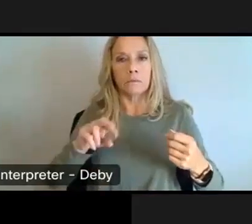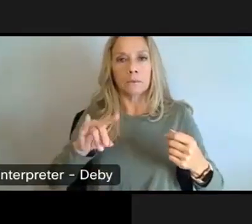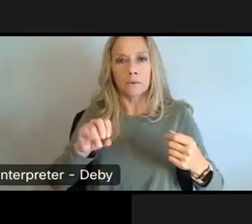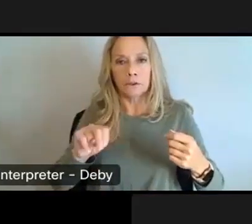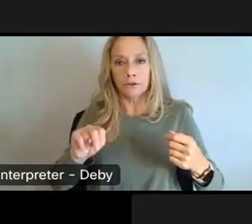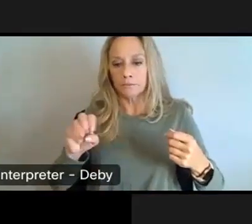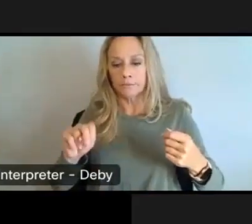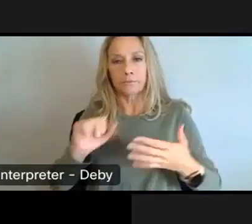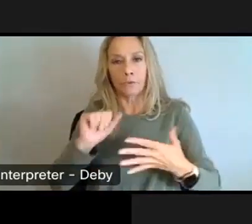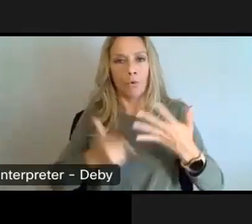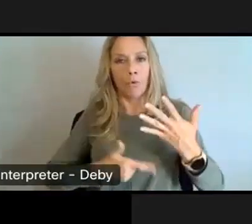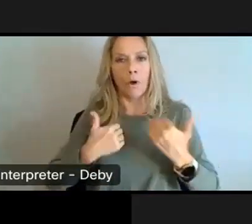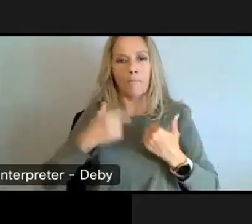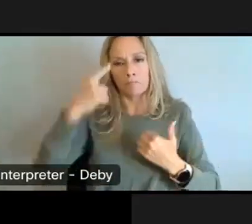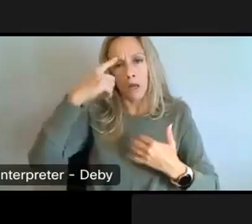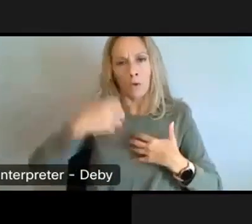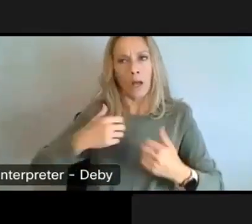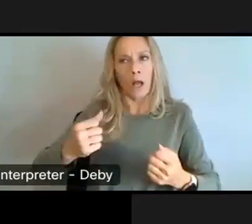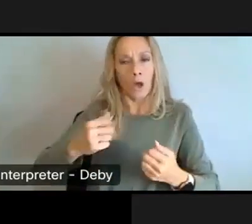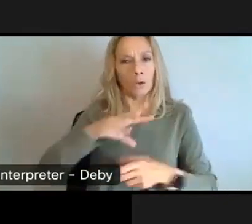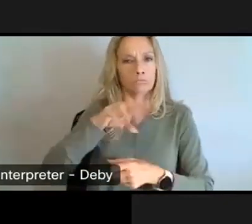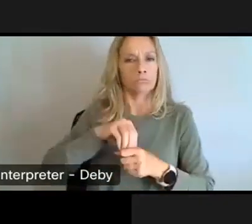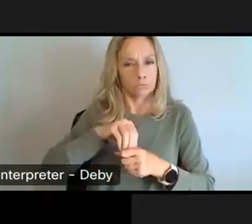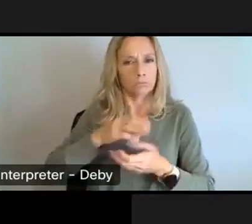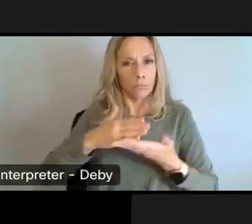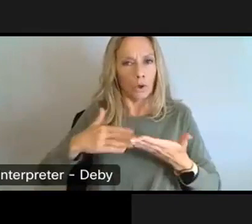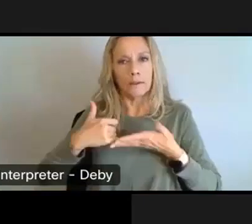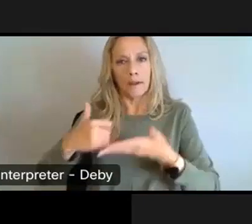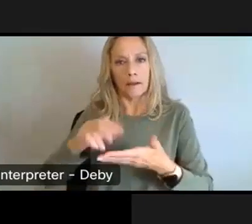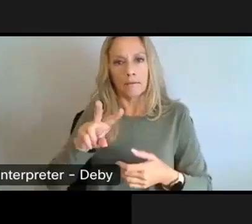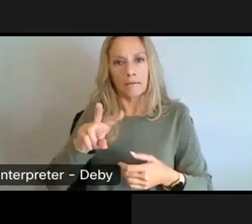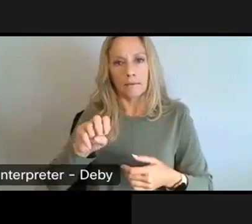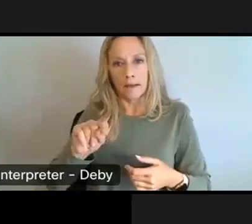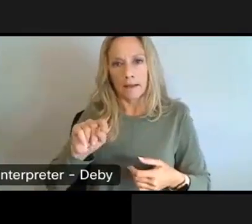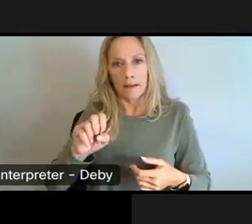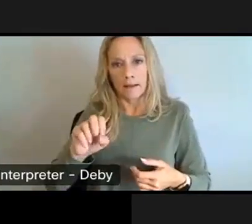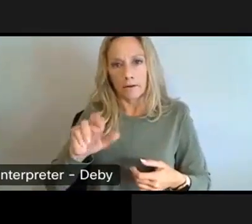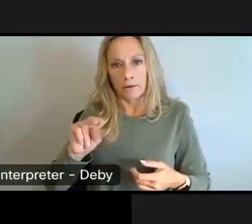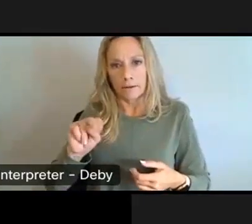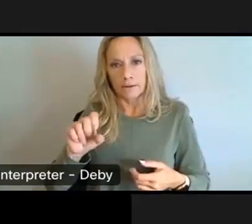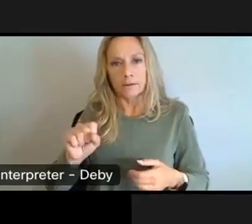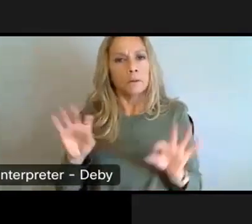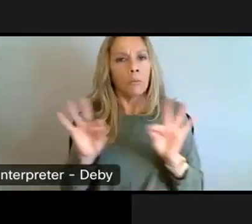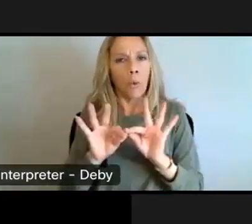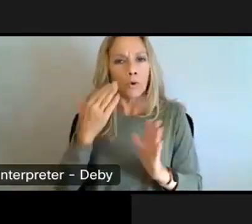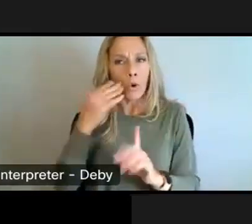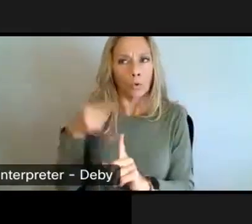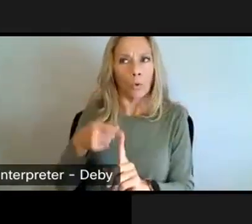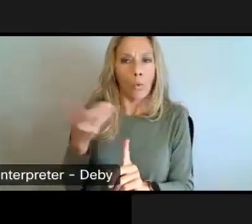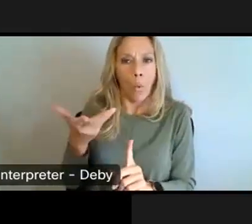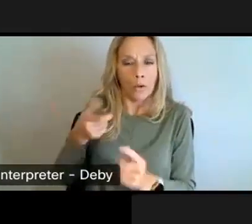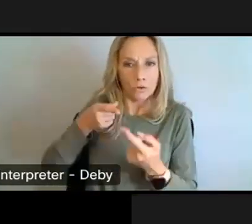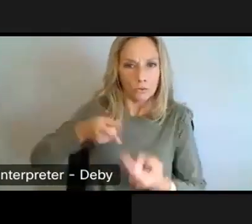mental health kind of spectrum that they help veterans with. So I really think it's important to know what the struggle is and